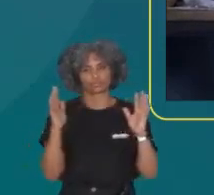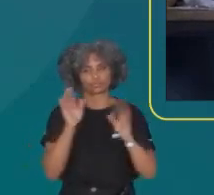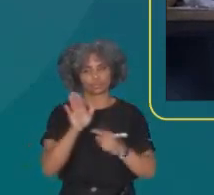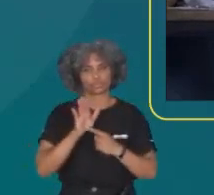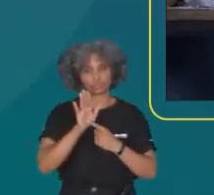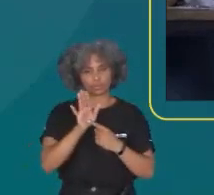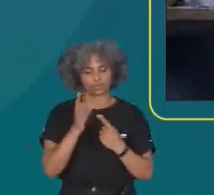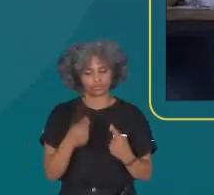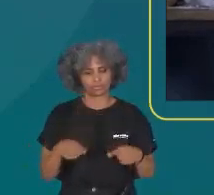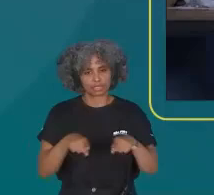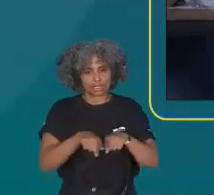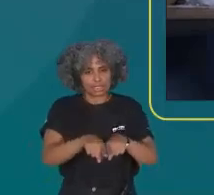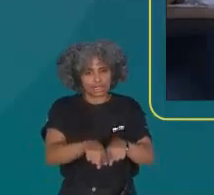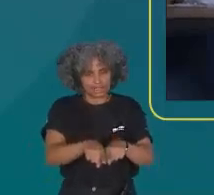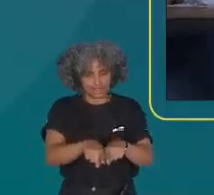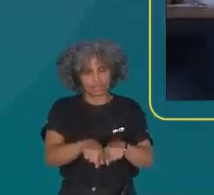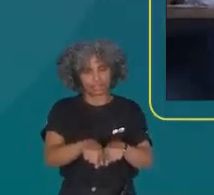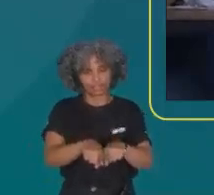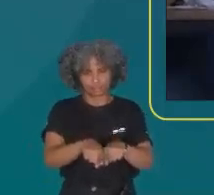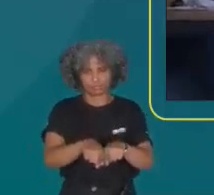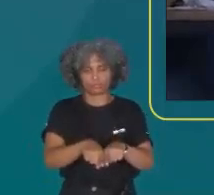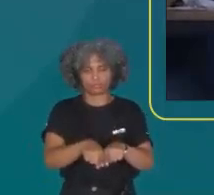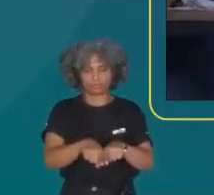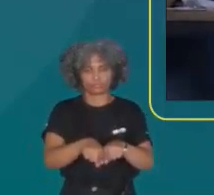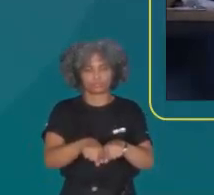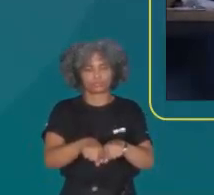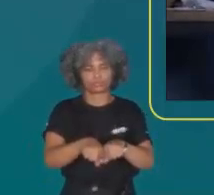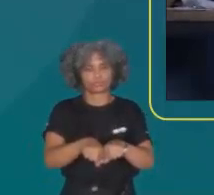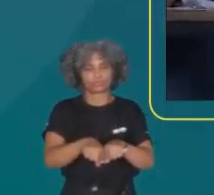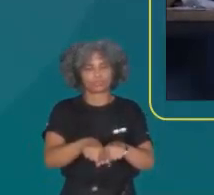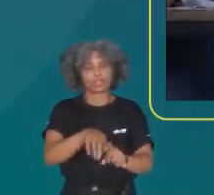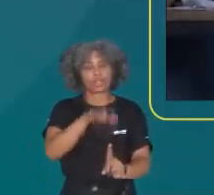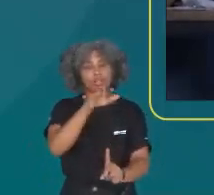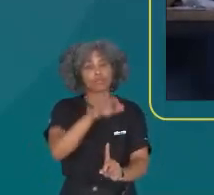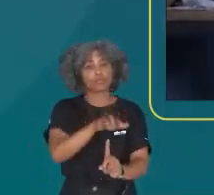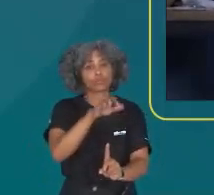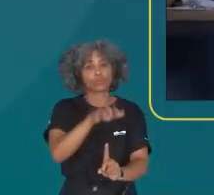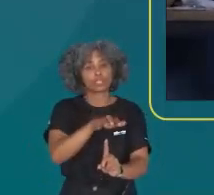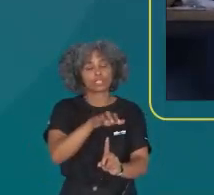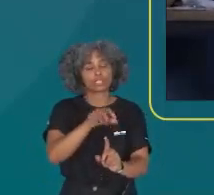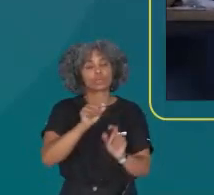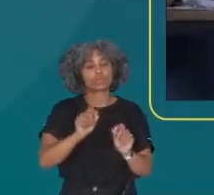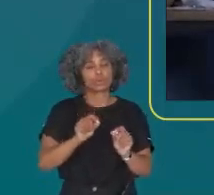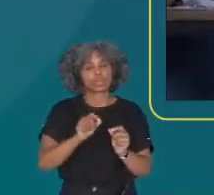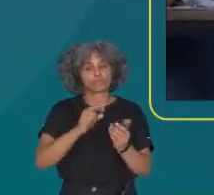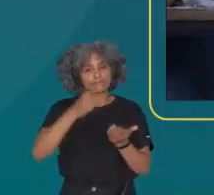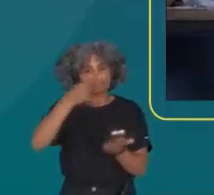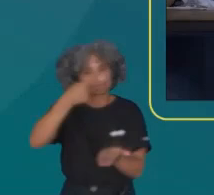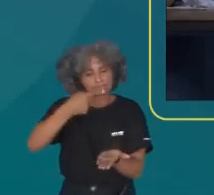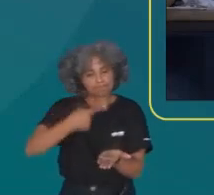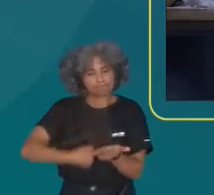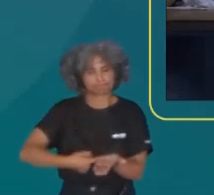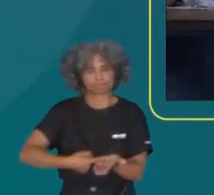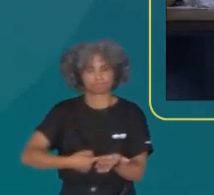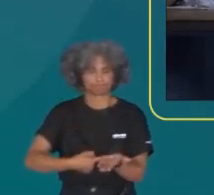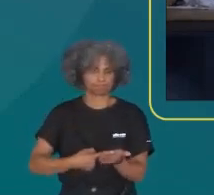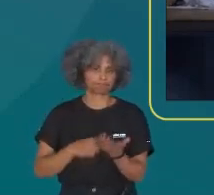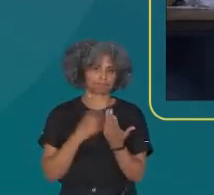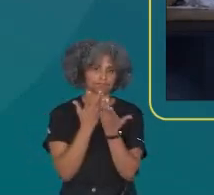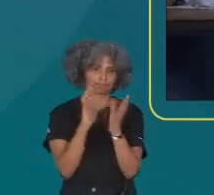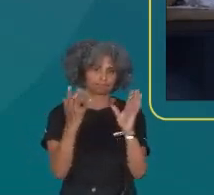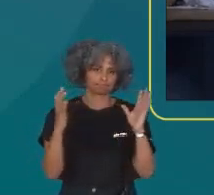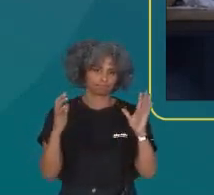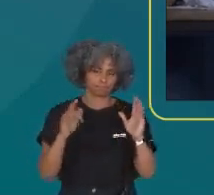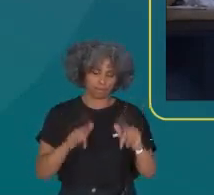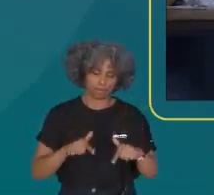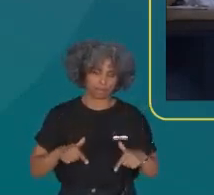to fruition and fulfill its obligations. Can you share more about Austin's commitment to these initiatives and